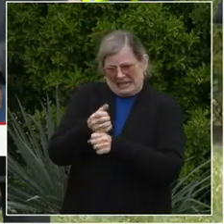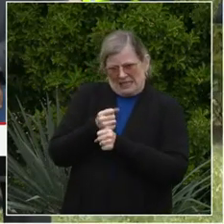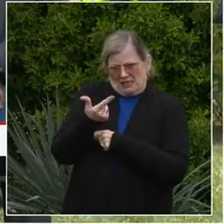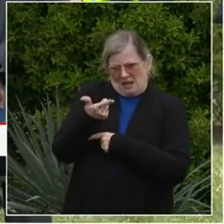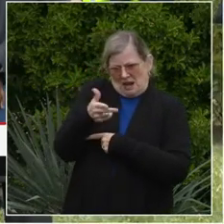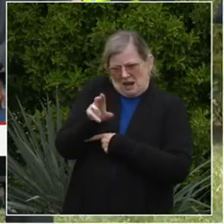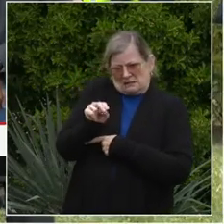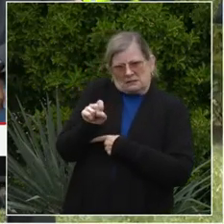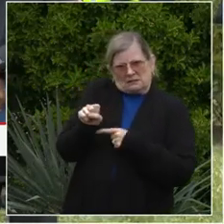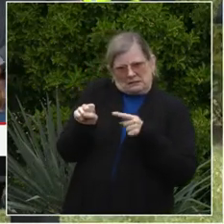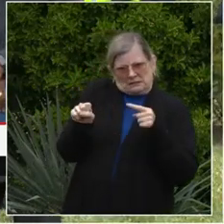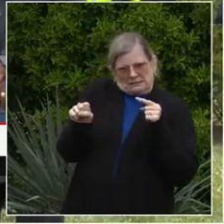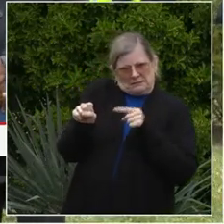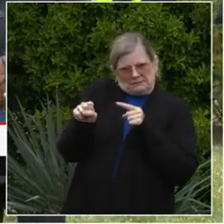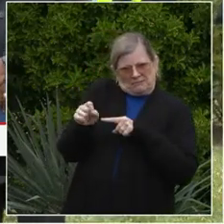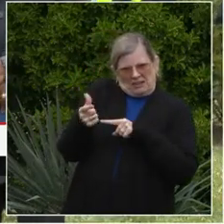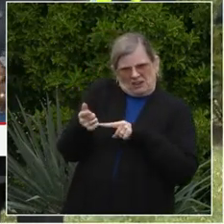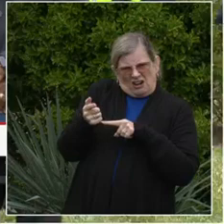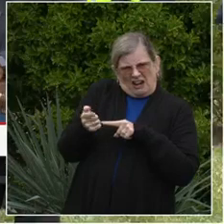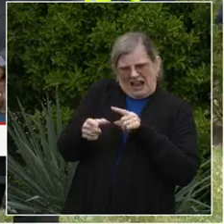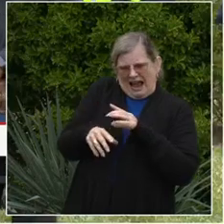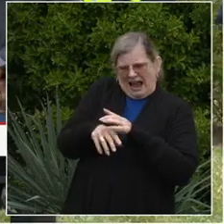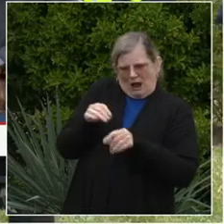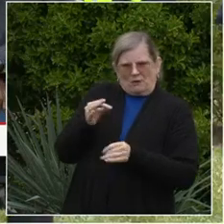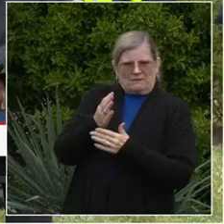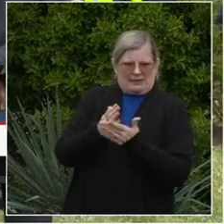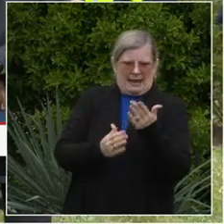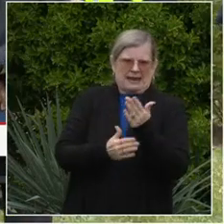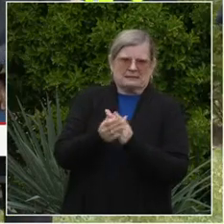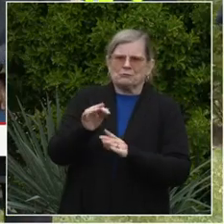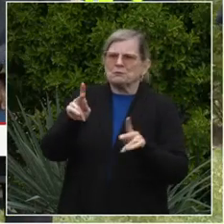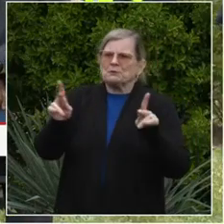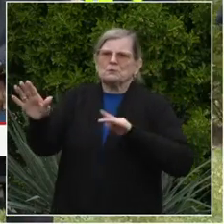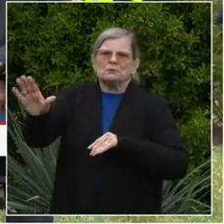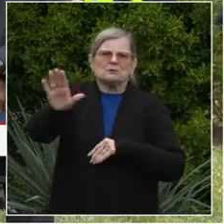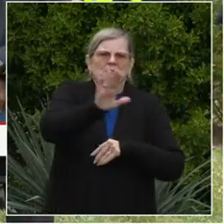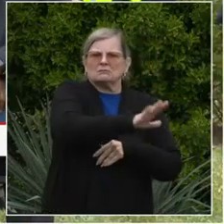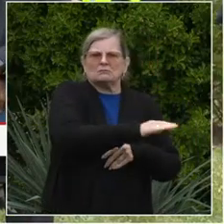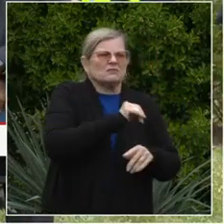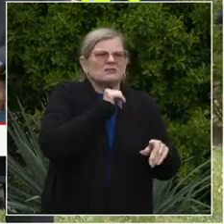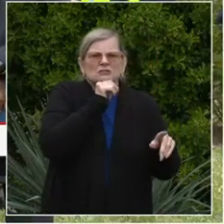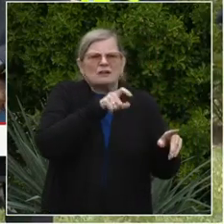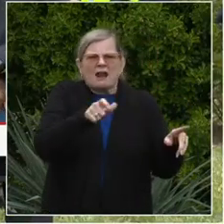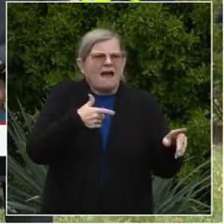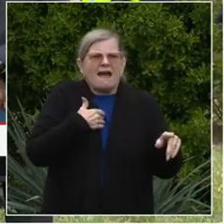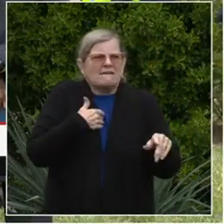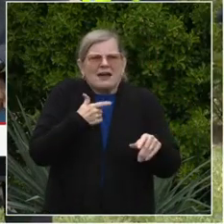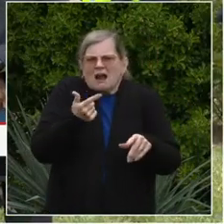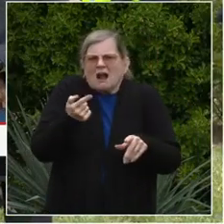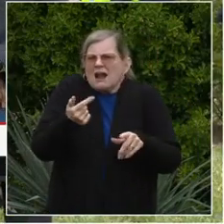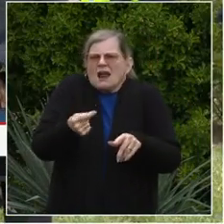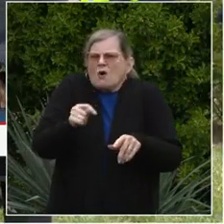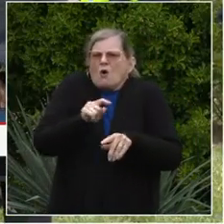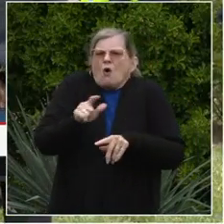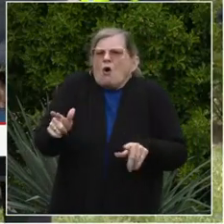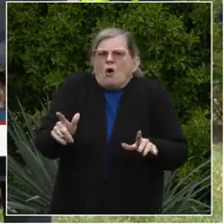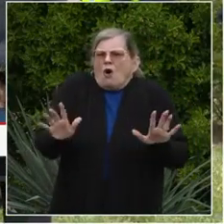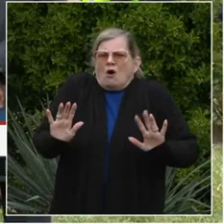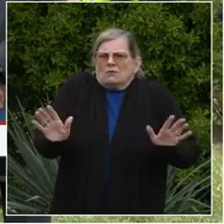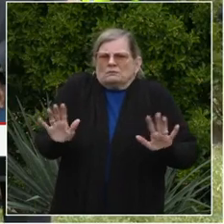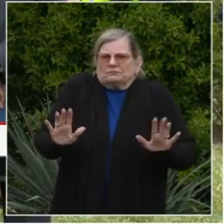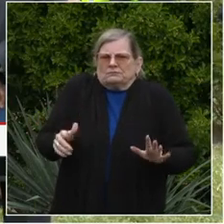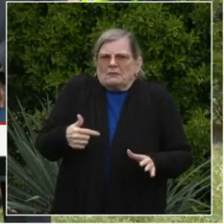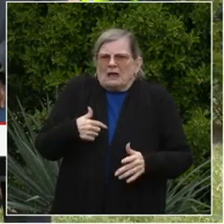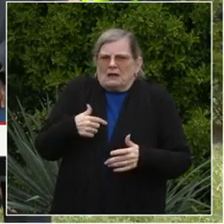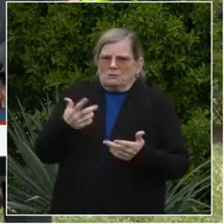of people who have no business having a gun in their possession. So today, in partnership